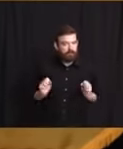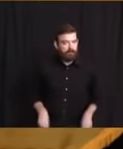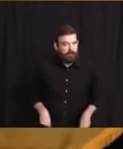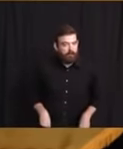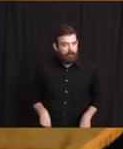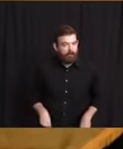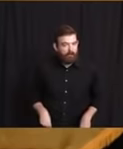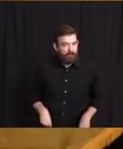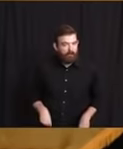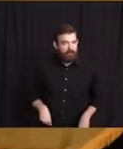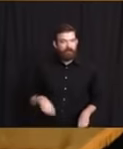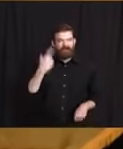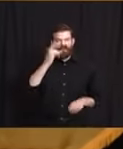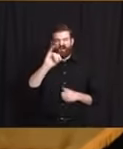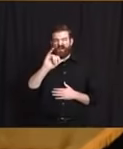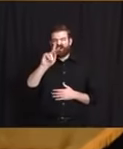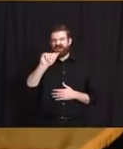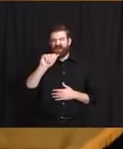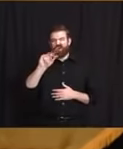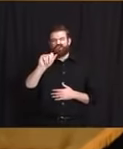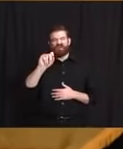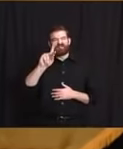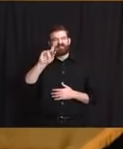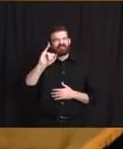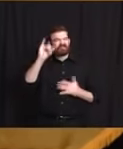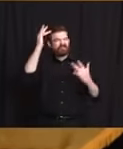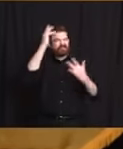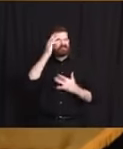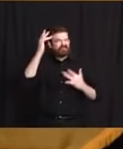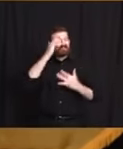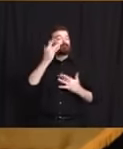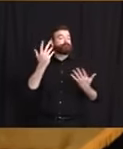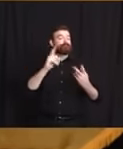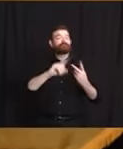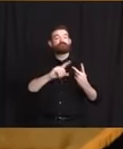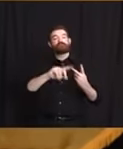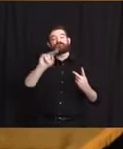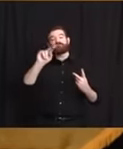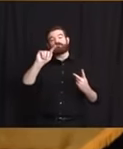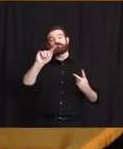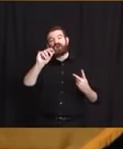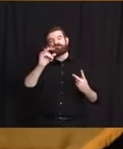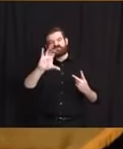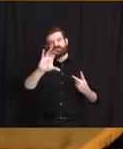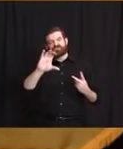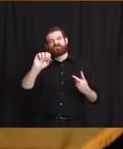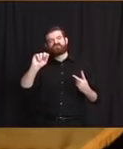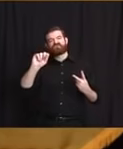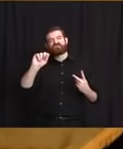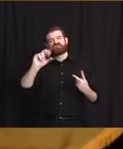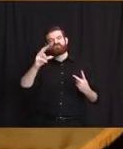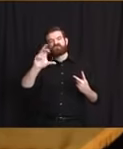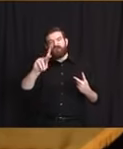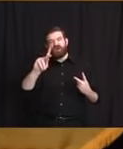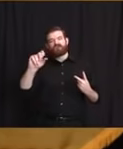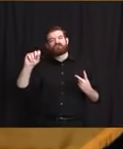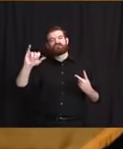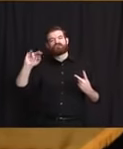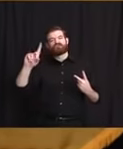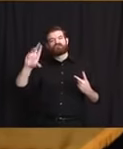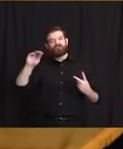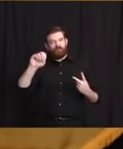and toxic shock syndrome, but they are not the same. It is important that your child be evaluated by a healthcare provider if they